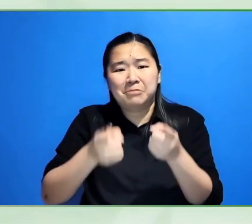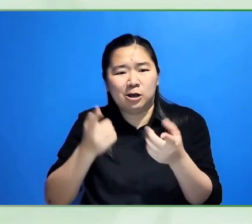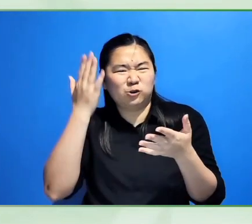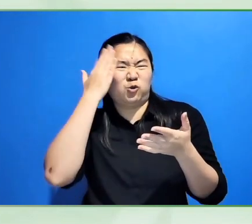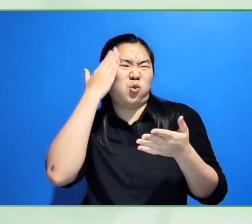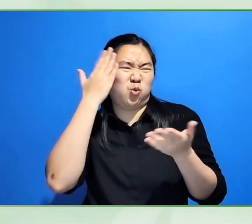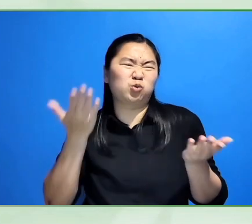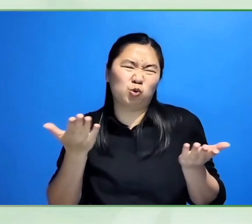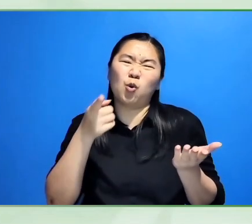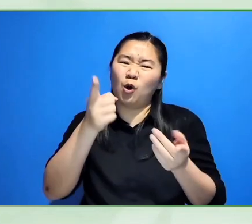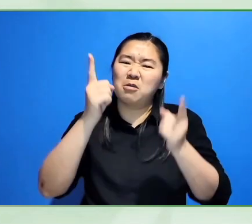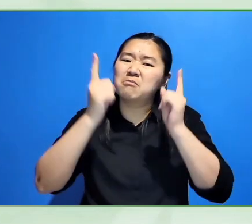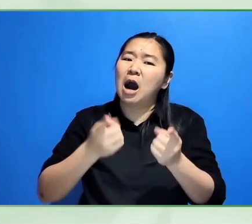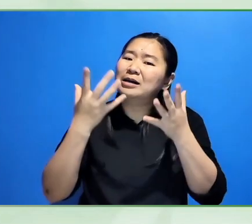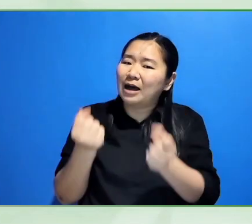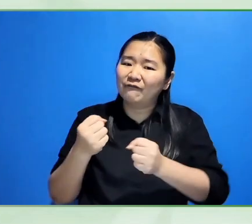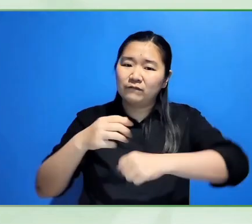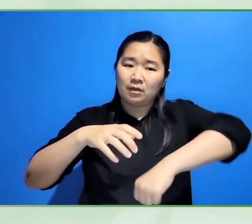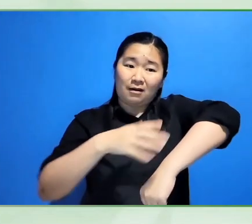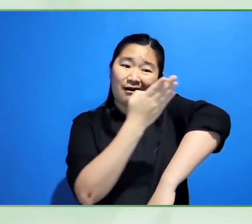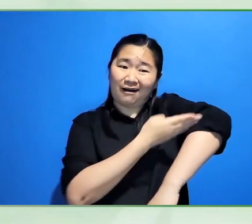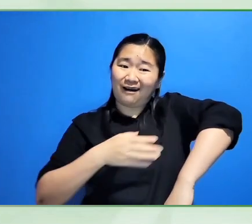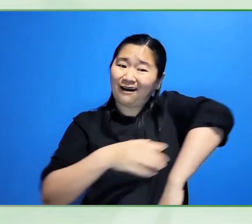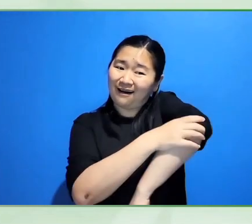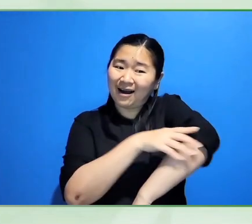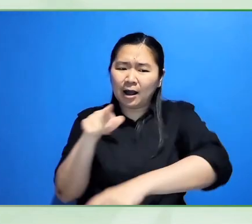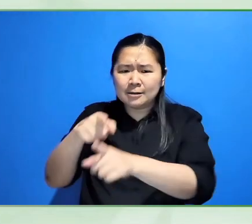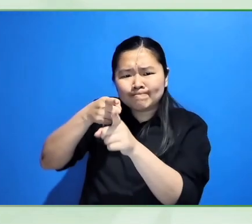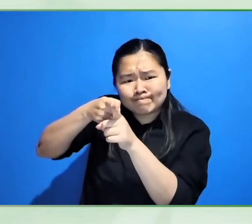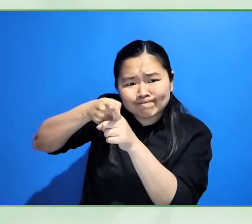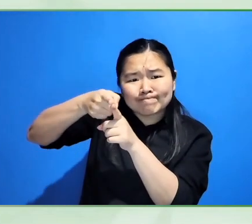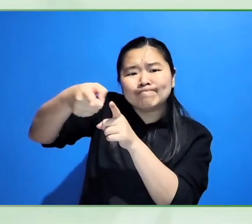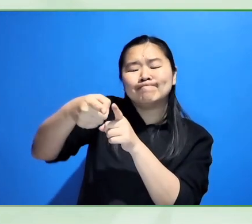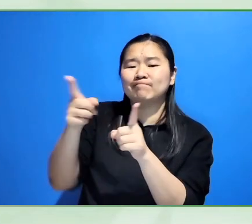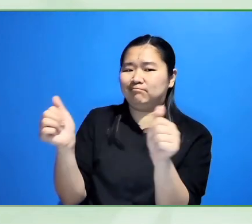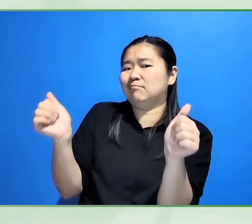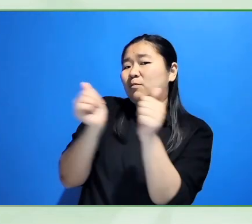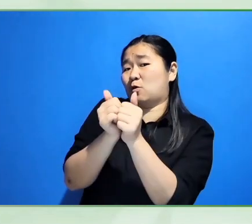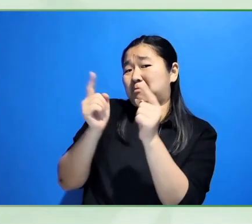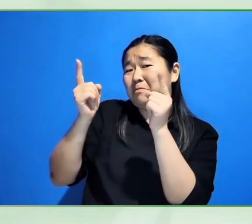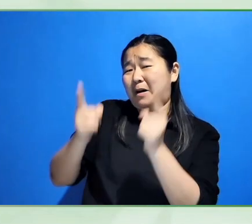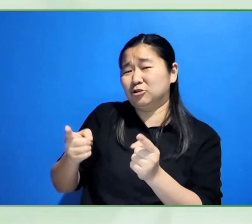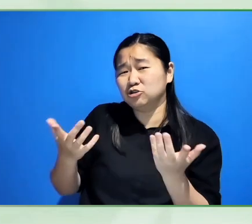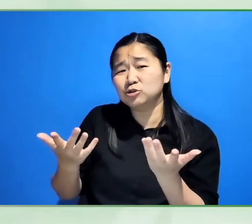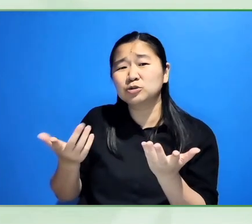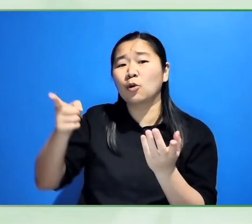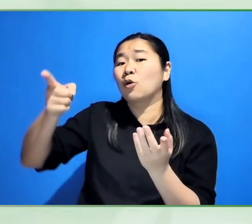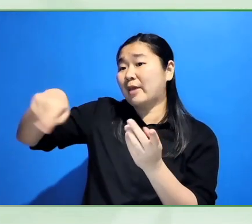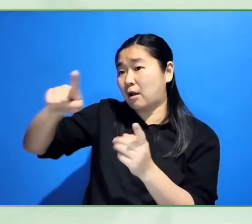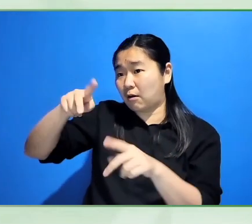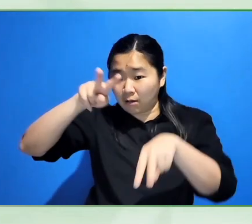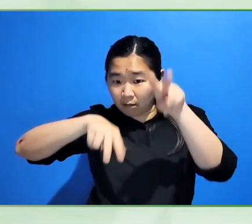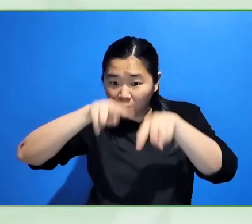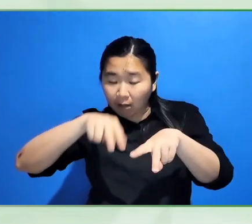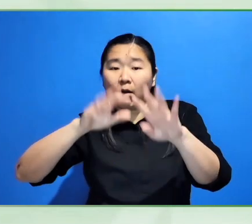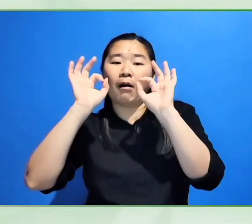because we are going toward implementing or franchising the cure care centers that we are having that doesn't require much of investment, initial